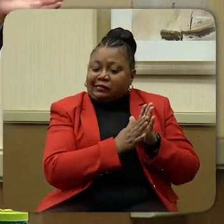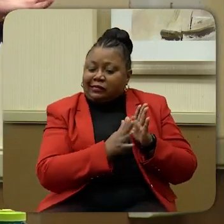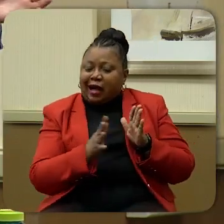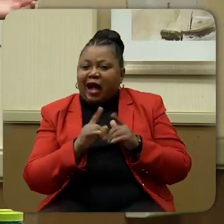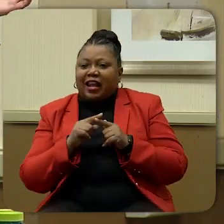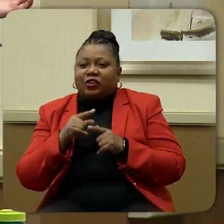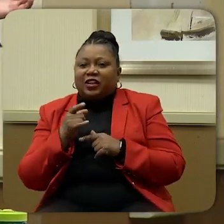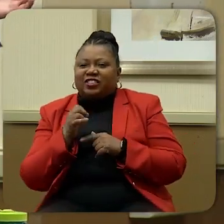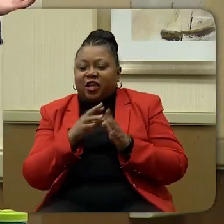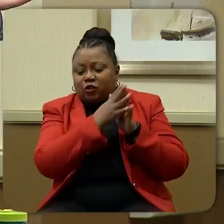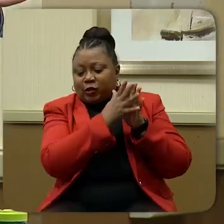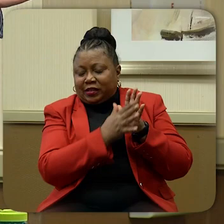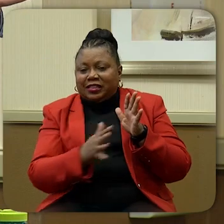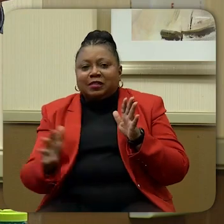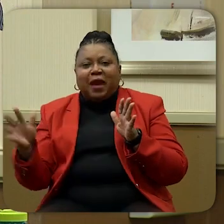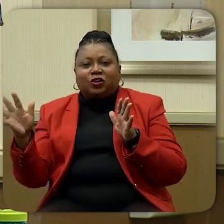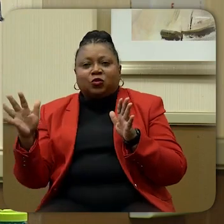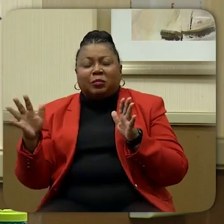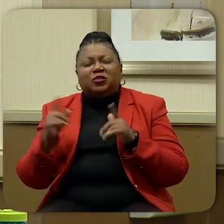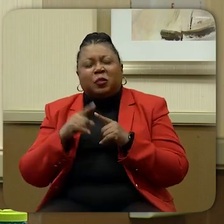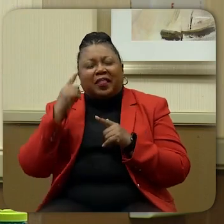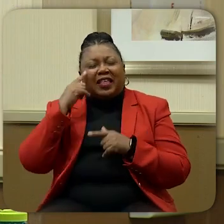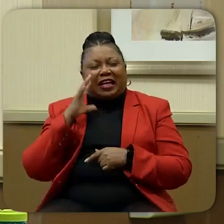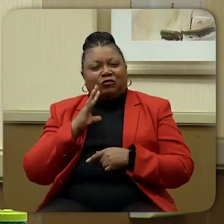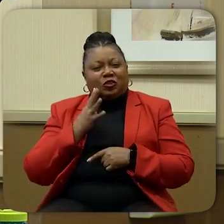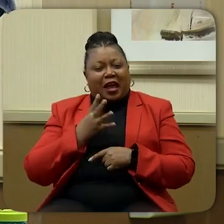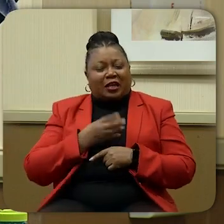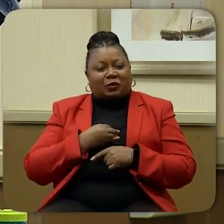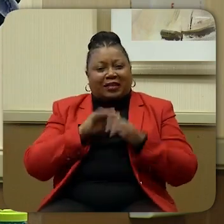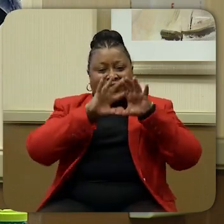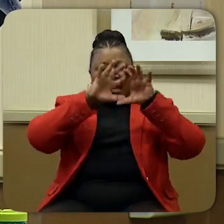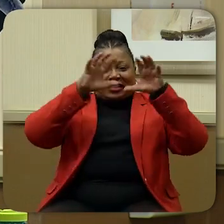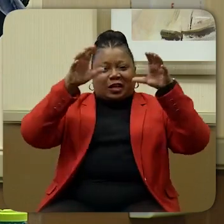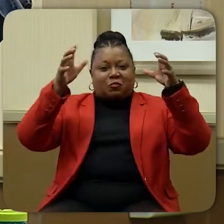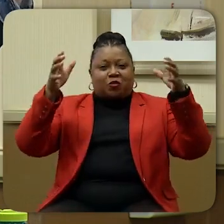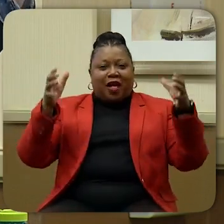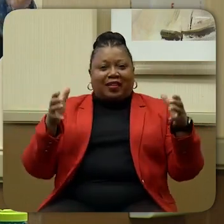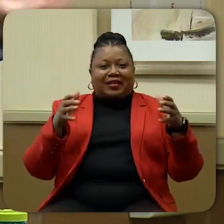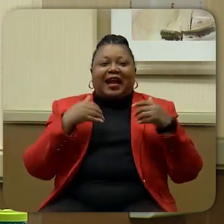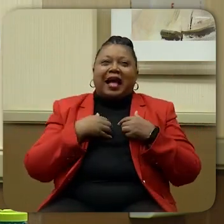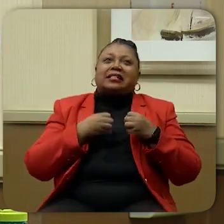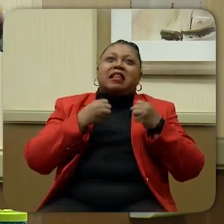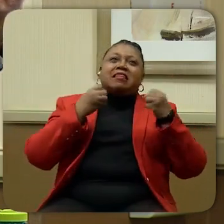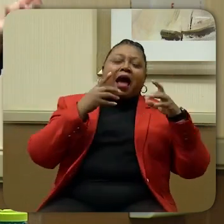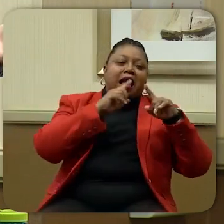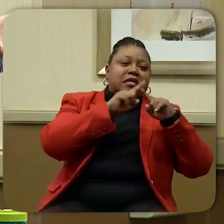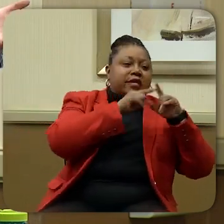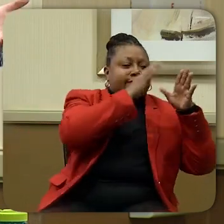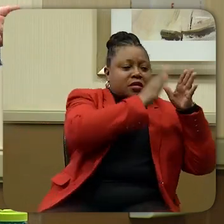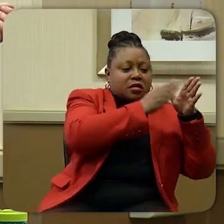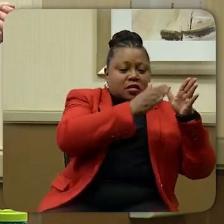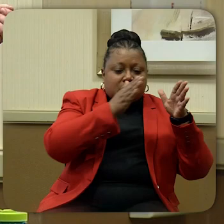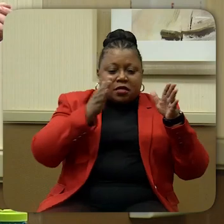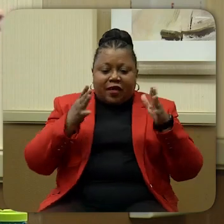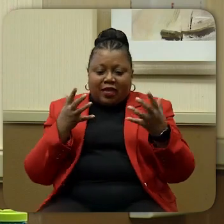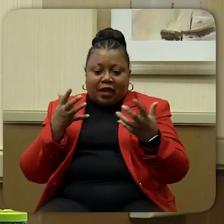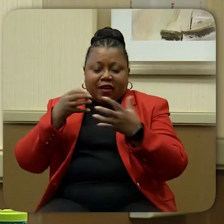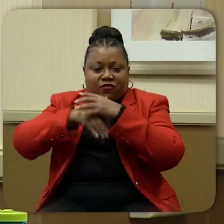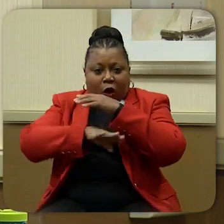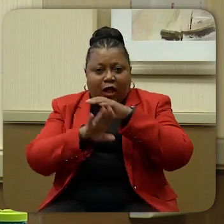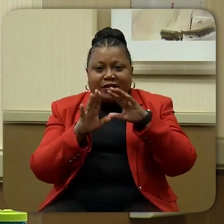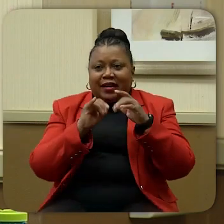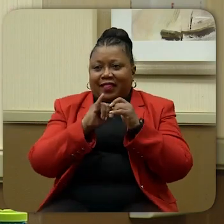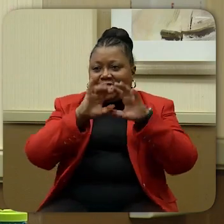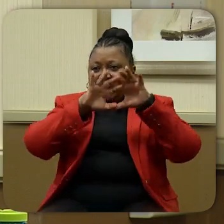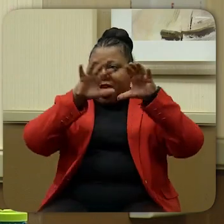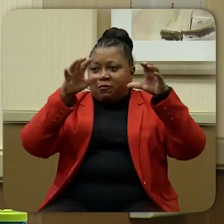along the gender spectrum. So we think of transgender as an umbrella term that has a lot of different terms that can fall underneath